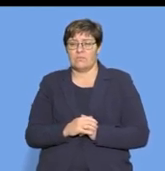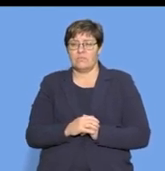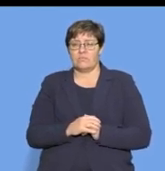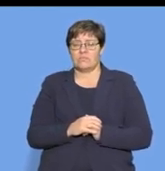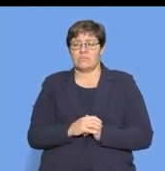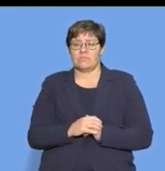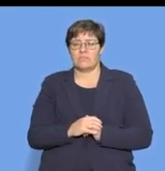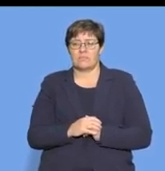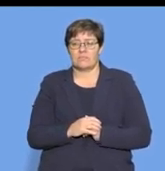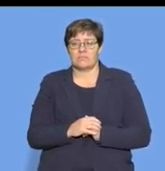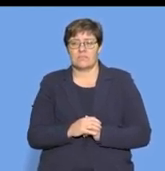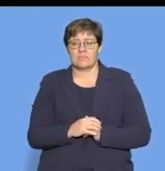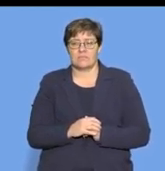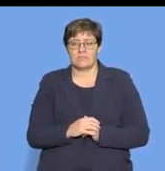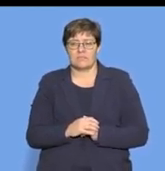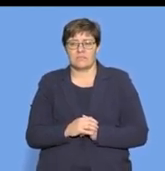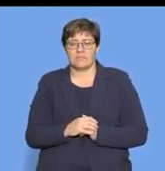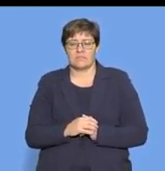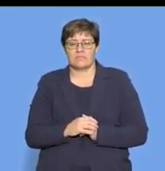She's named Karabu.